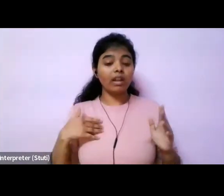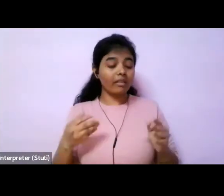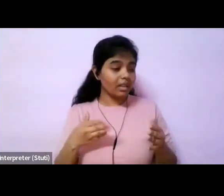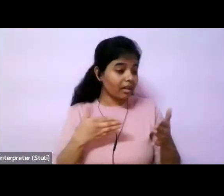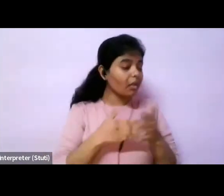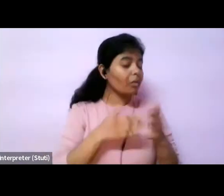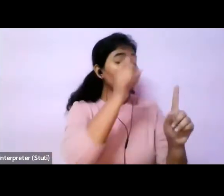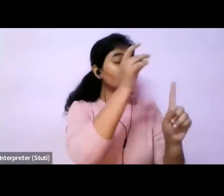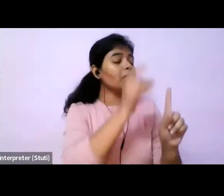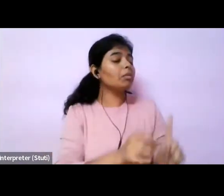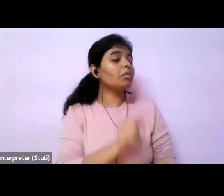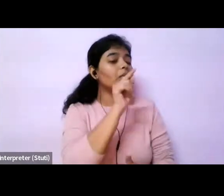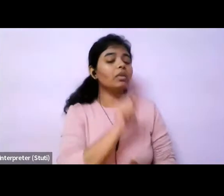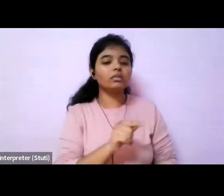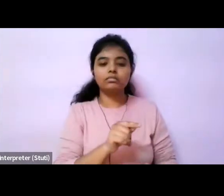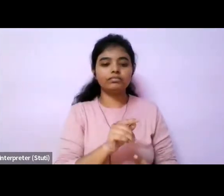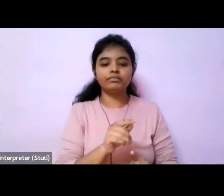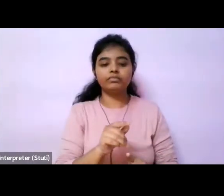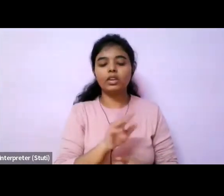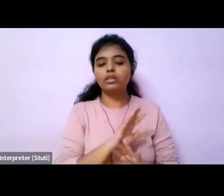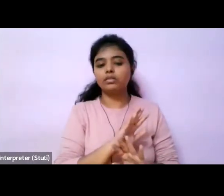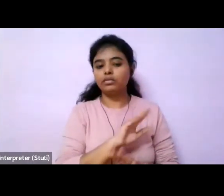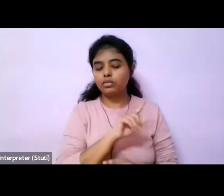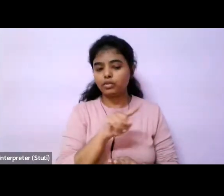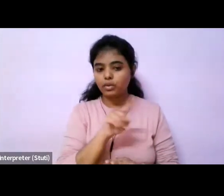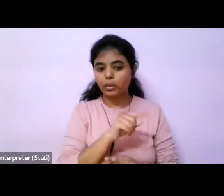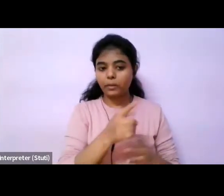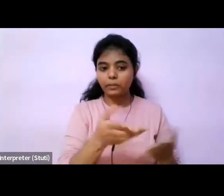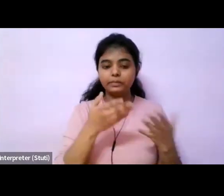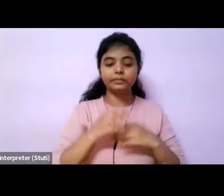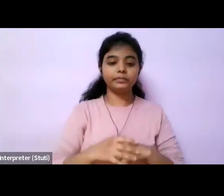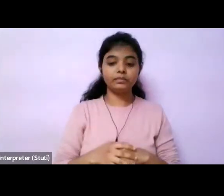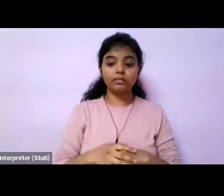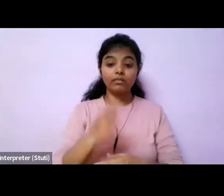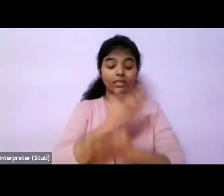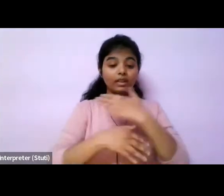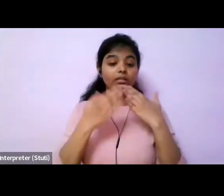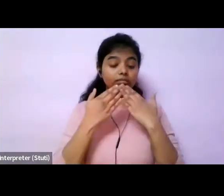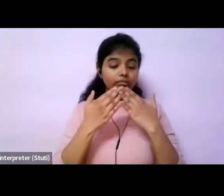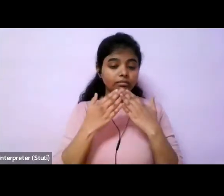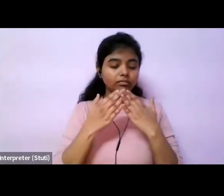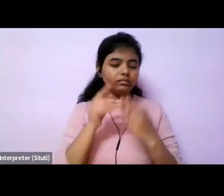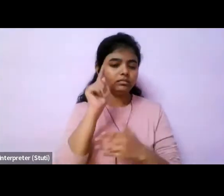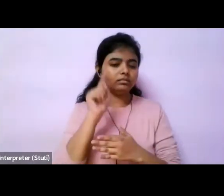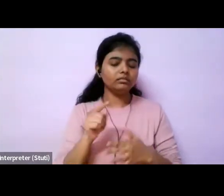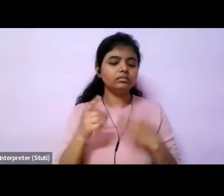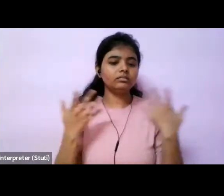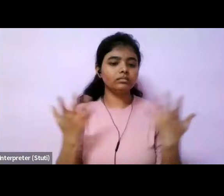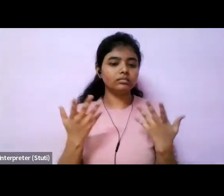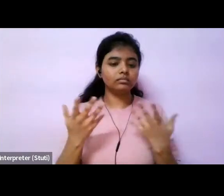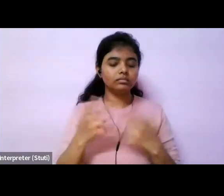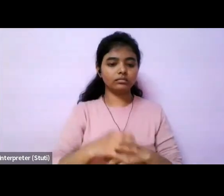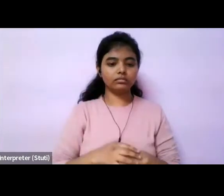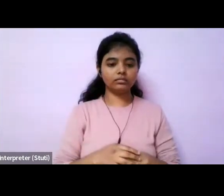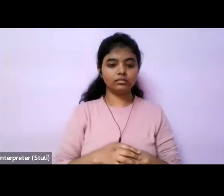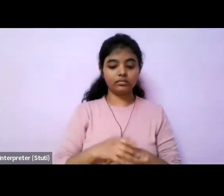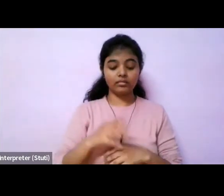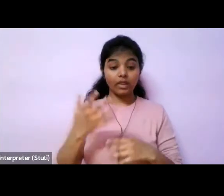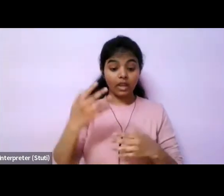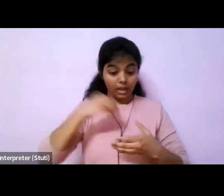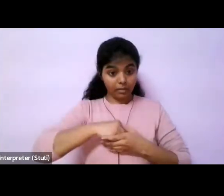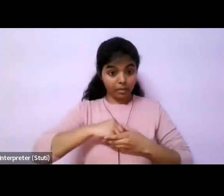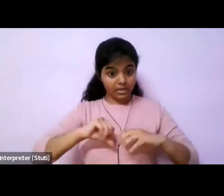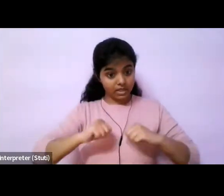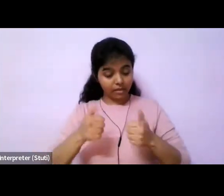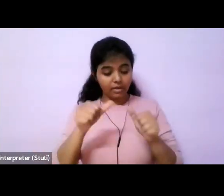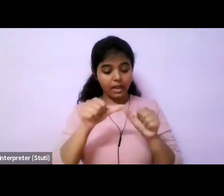rectification. Disability studies, in turn, achieves just this, a revision and thereby a dismantling of ableism. In